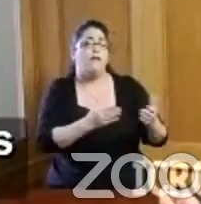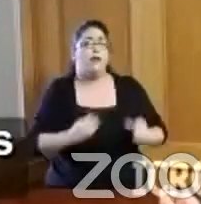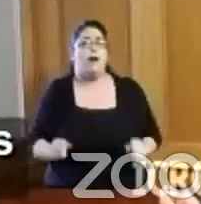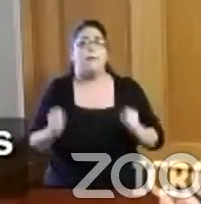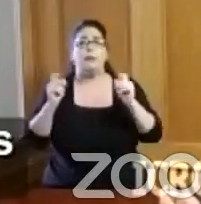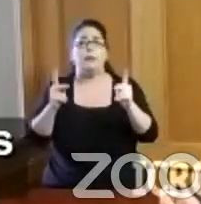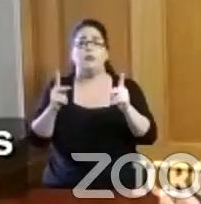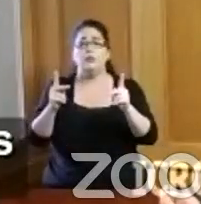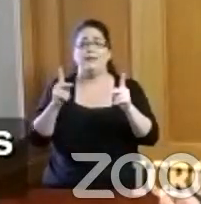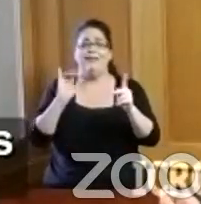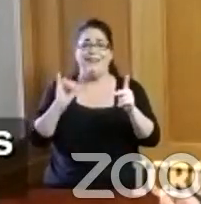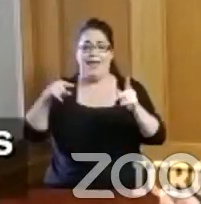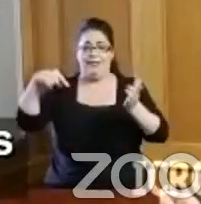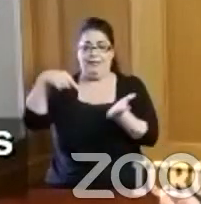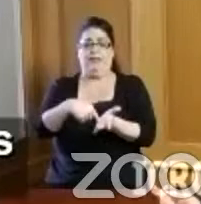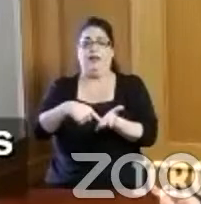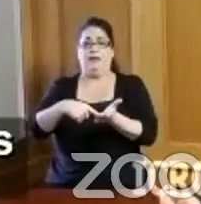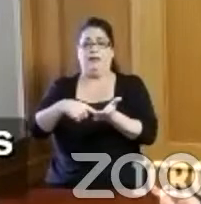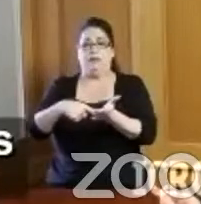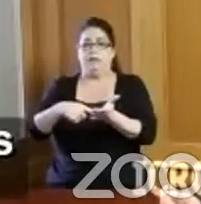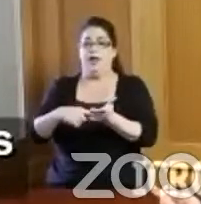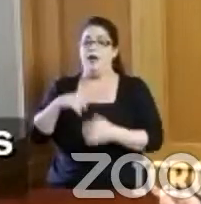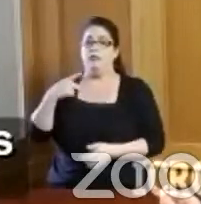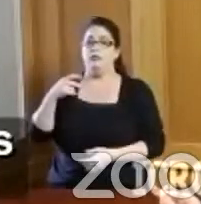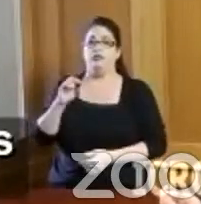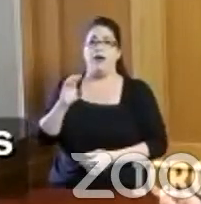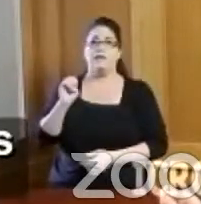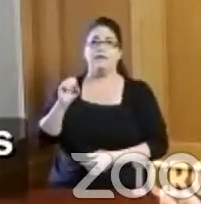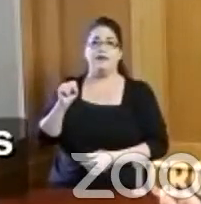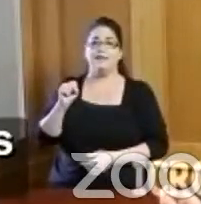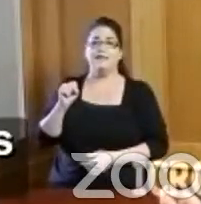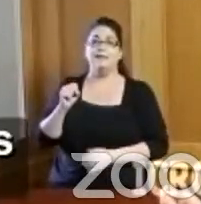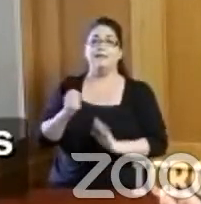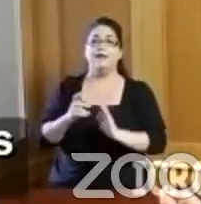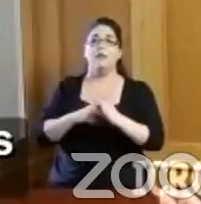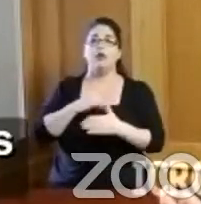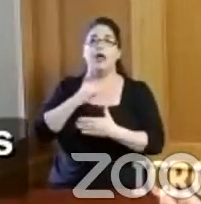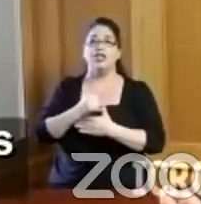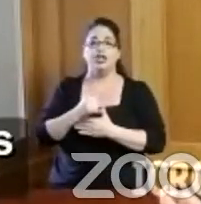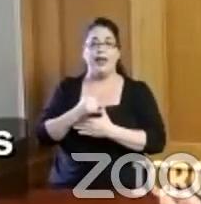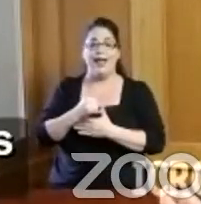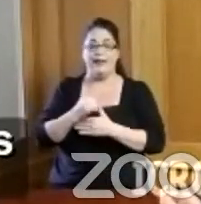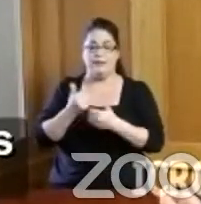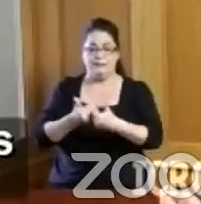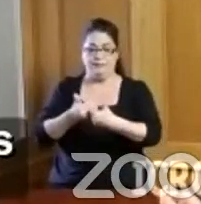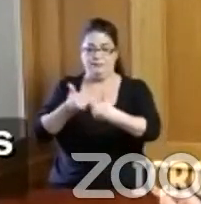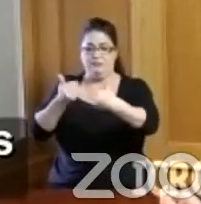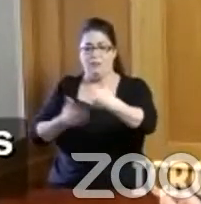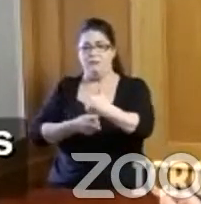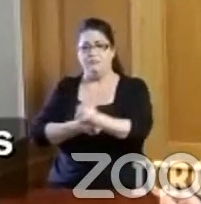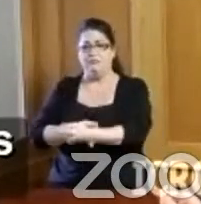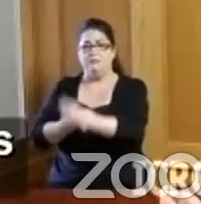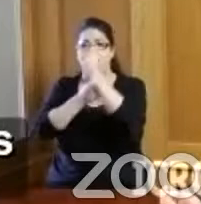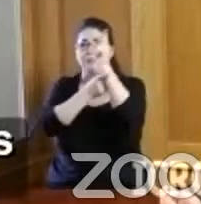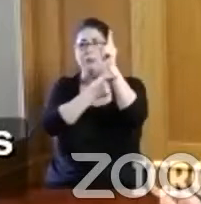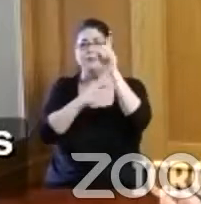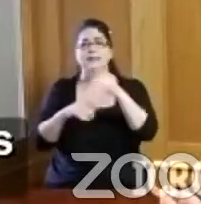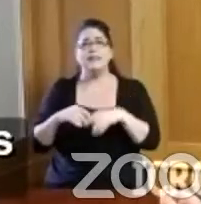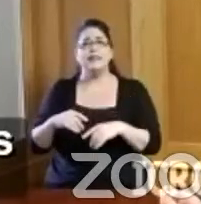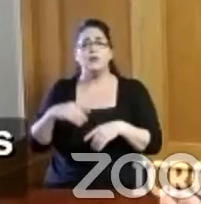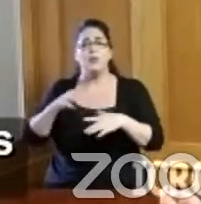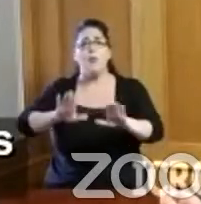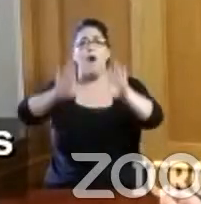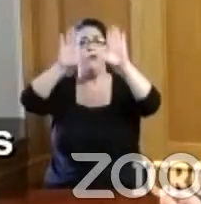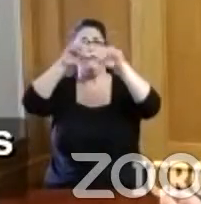what separates from a process standpoint this project from any other project of this volume, I would say, in